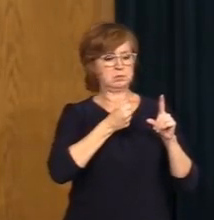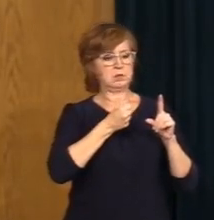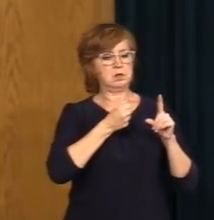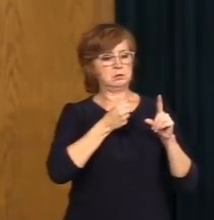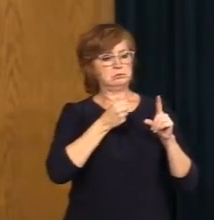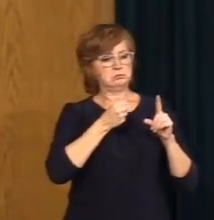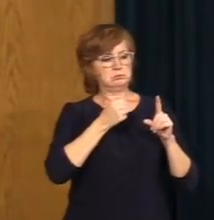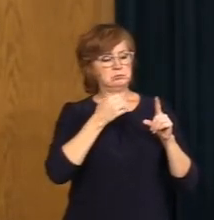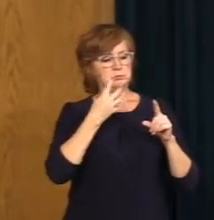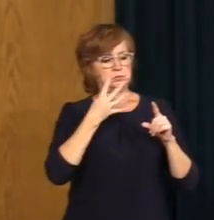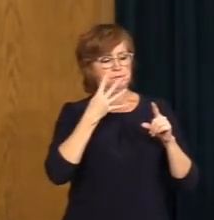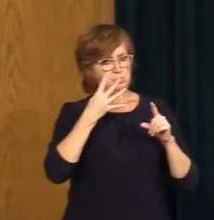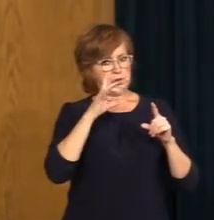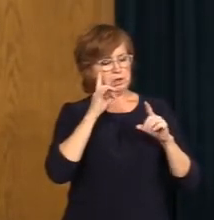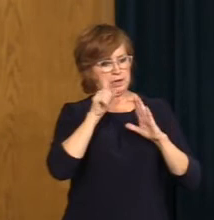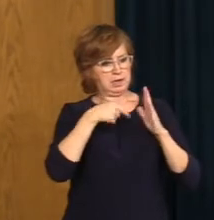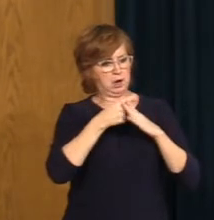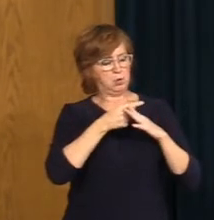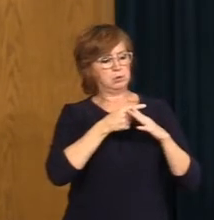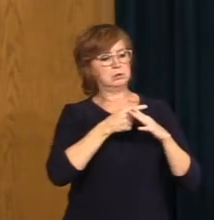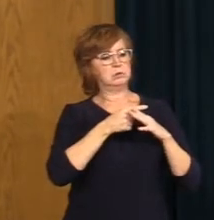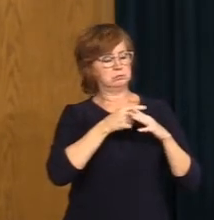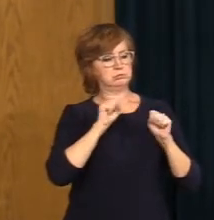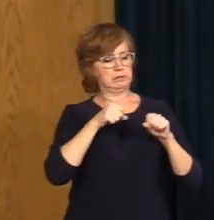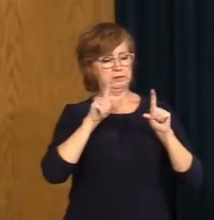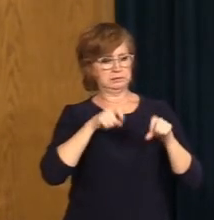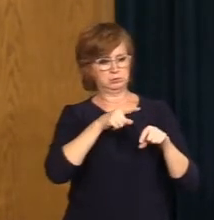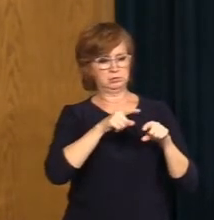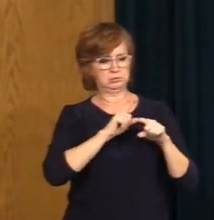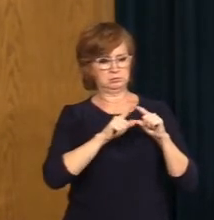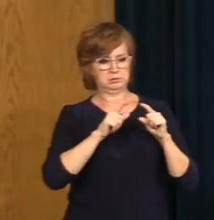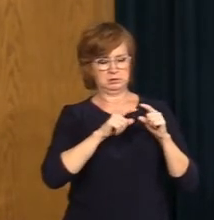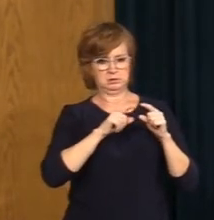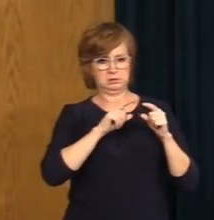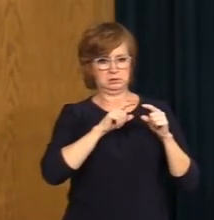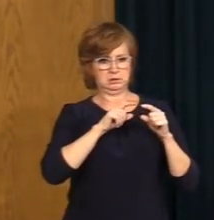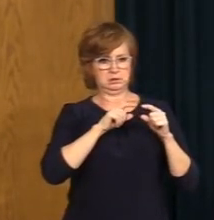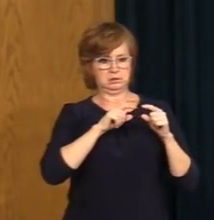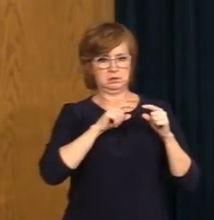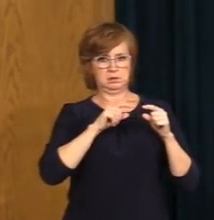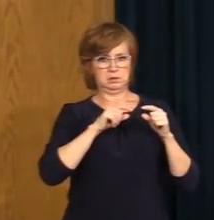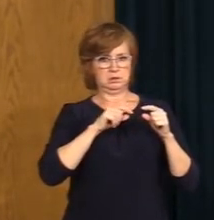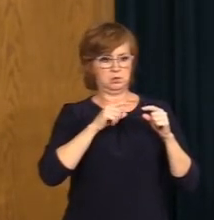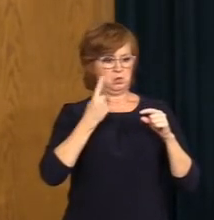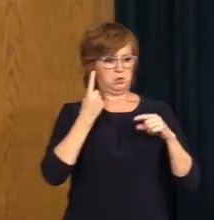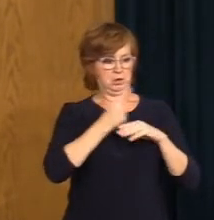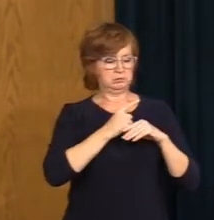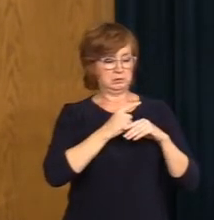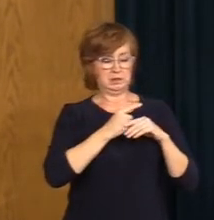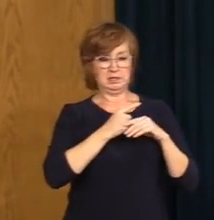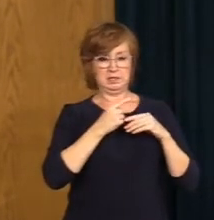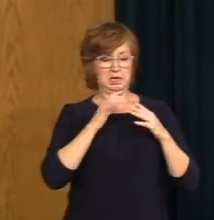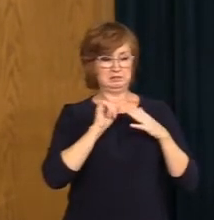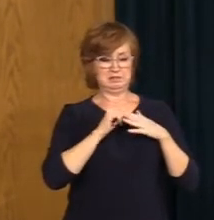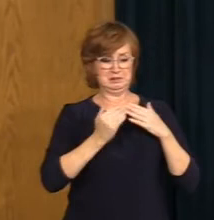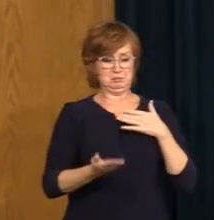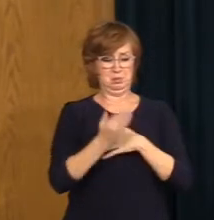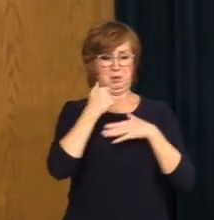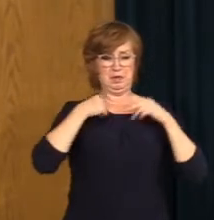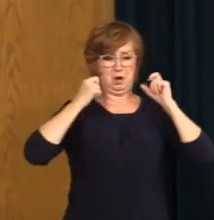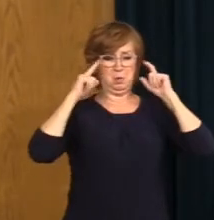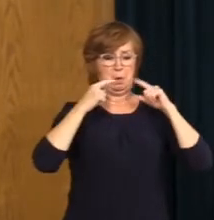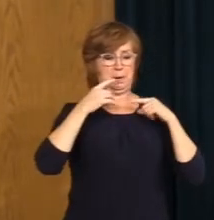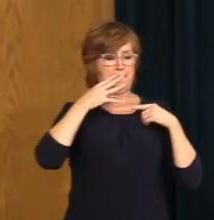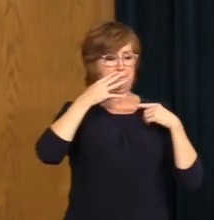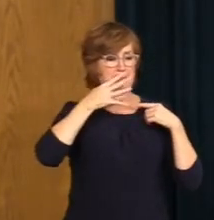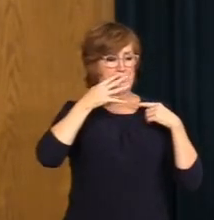my understanding, and Dr. Shahab can correct me if I'm wrong, but that they're not told to wait 48 hours, but if somebody phoned the day of a symptom,